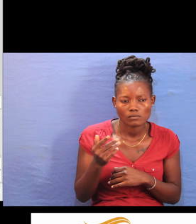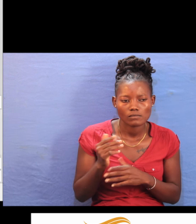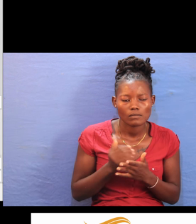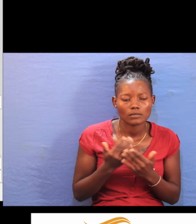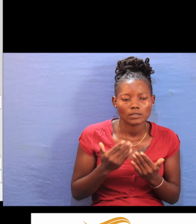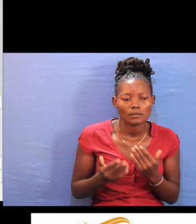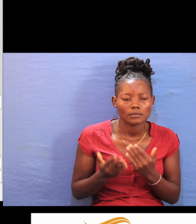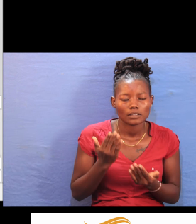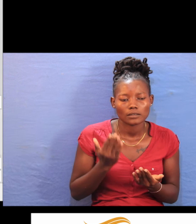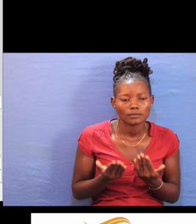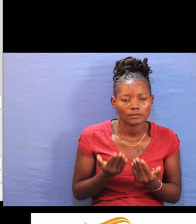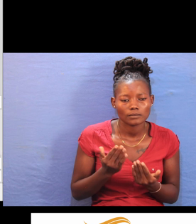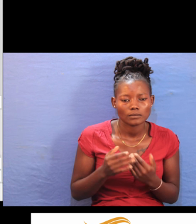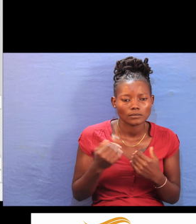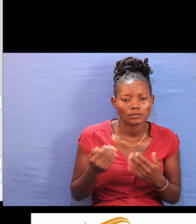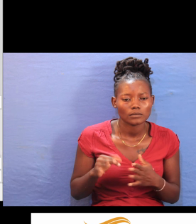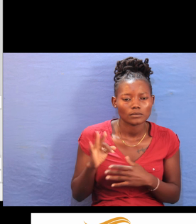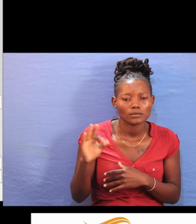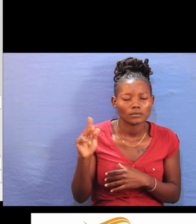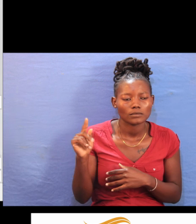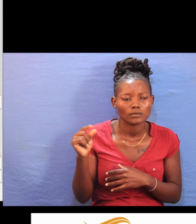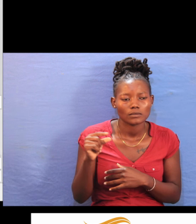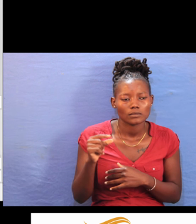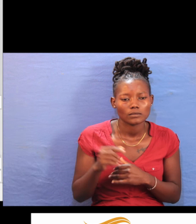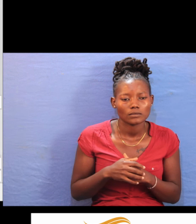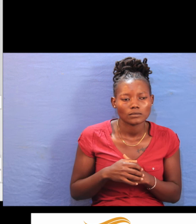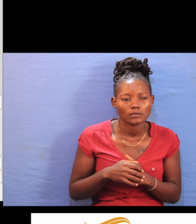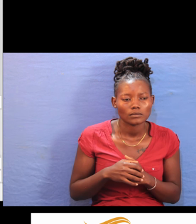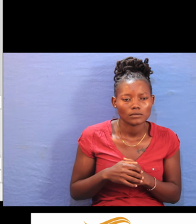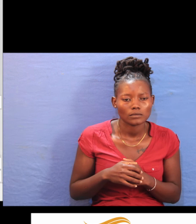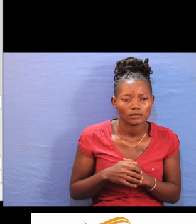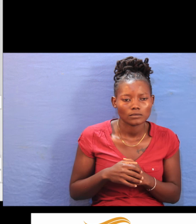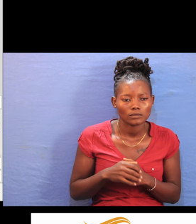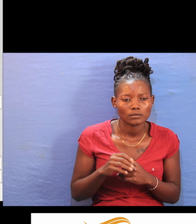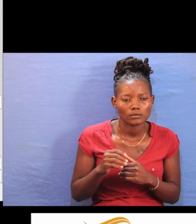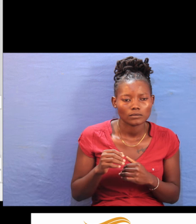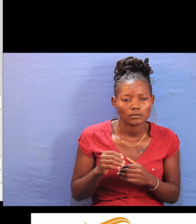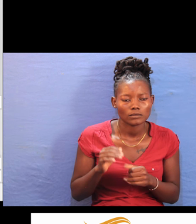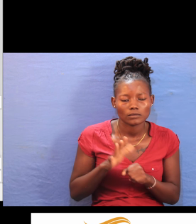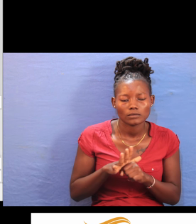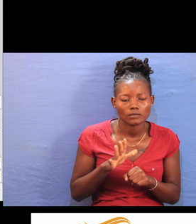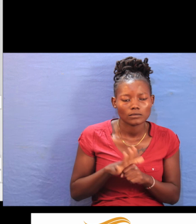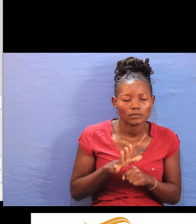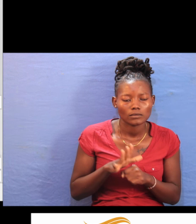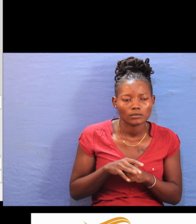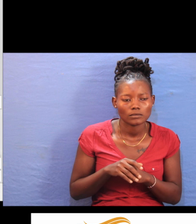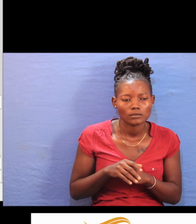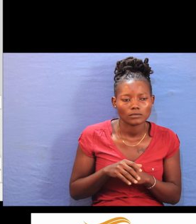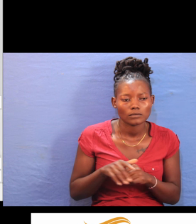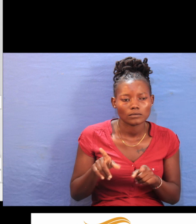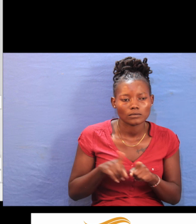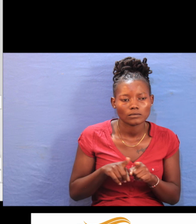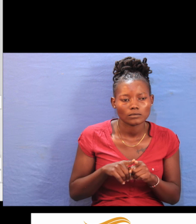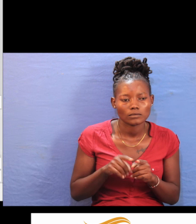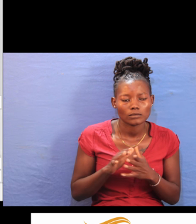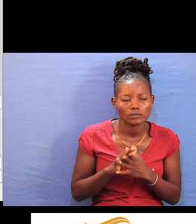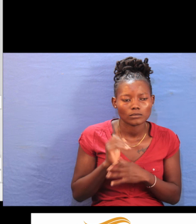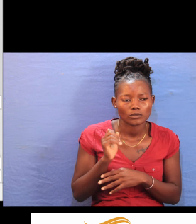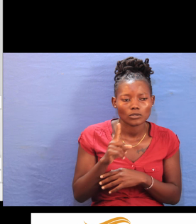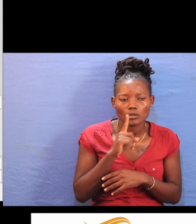3 kilos? You're not going to lose it in a week. You don't want to take 6 months